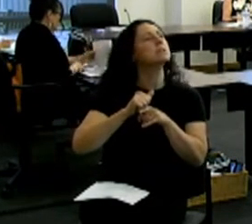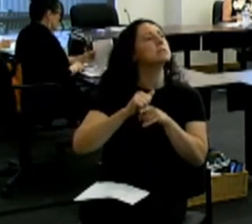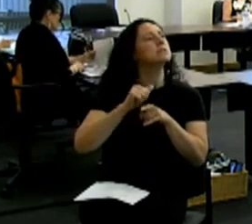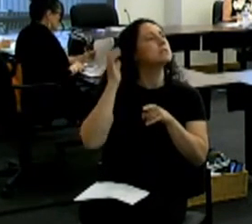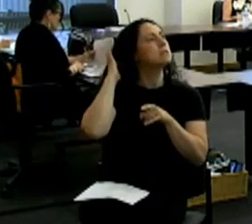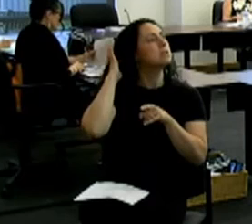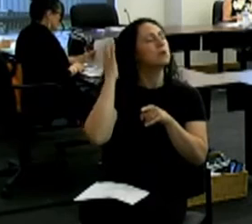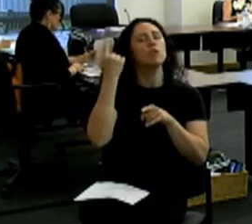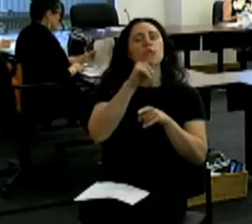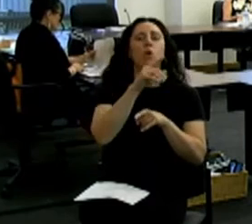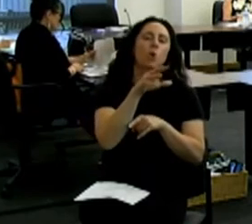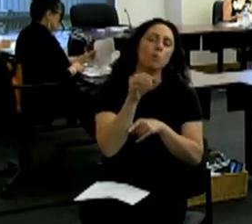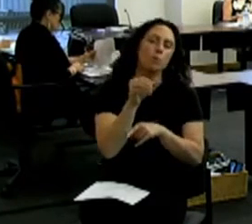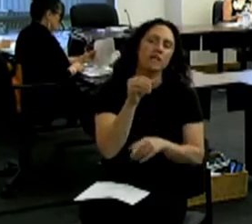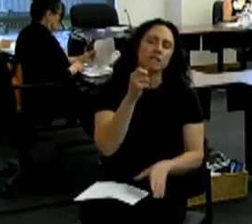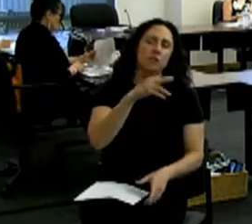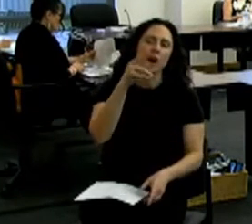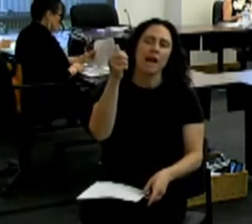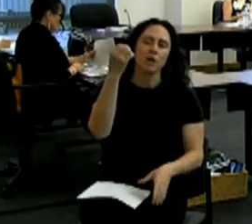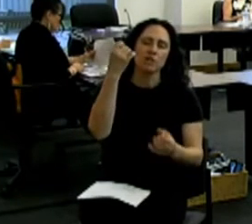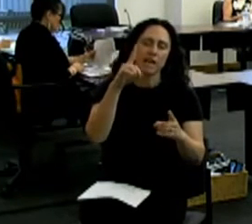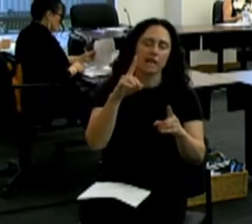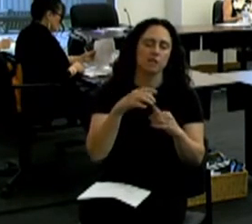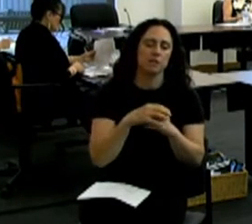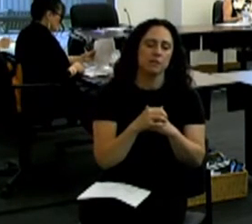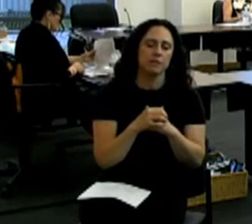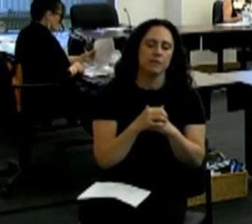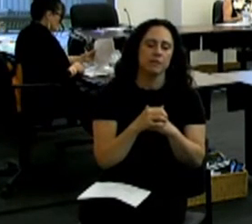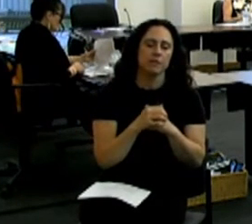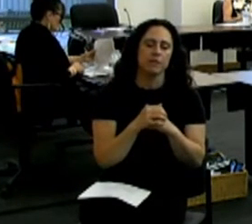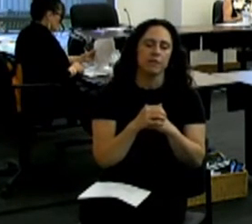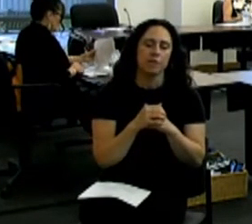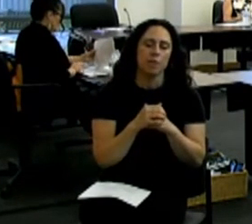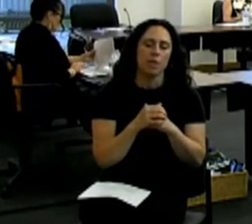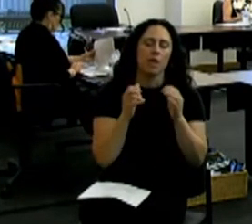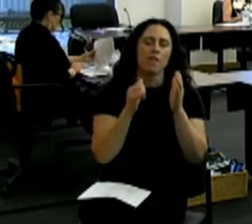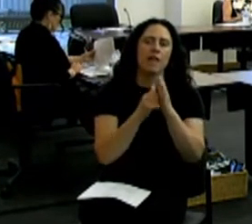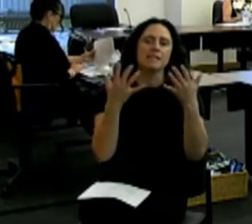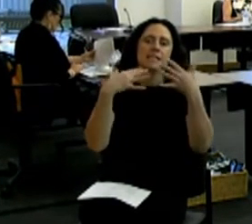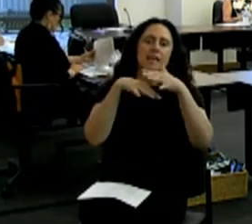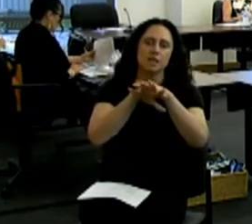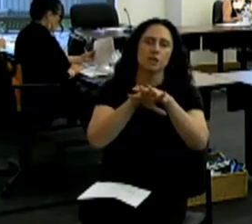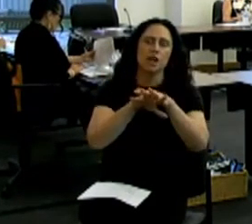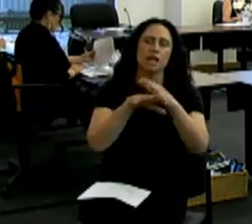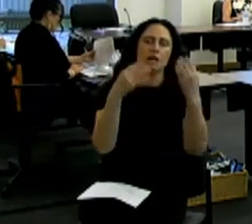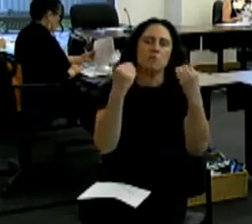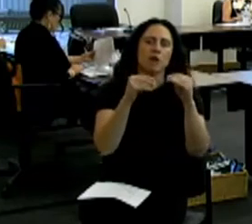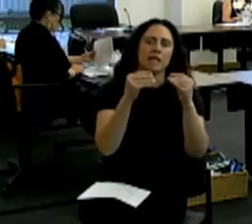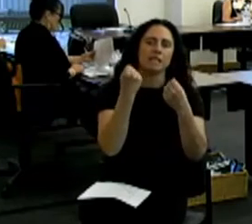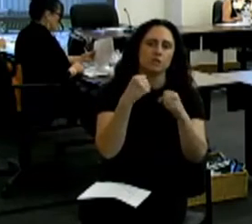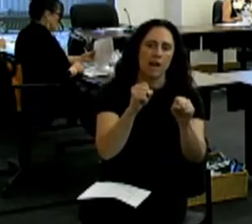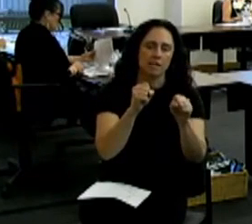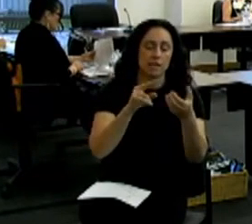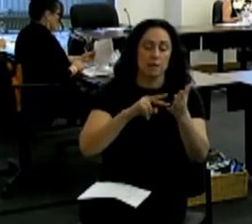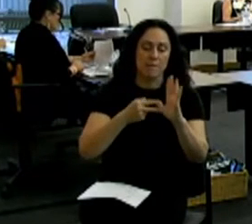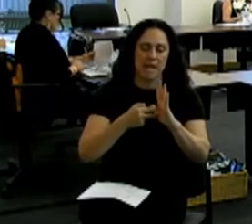across corporations or higher education. And that's an integrated marketing strategy. What that means is that we're